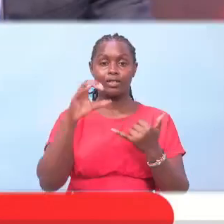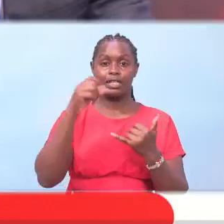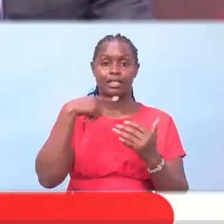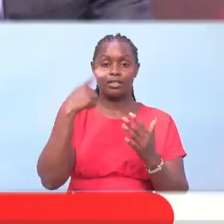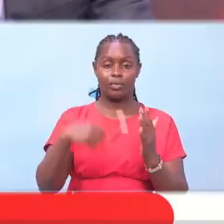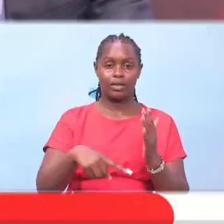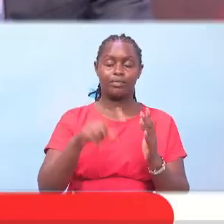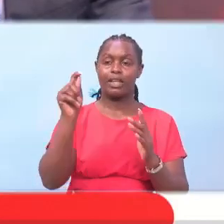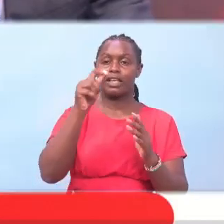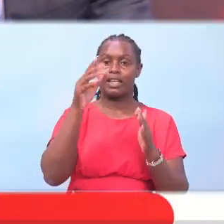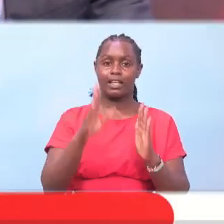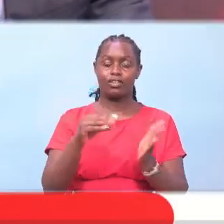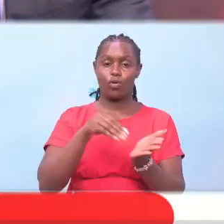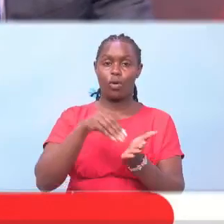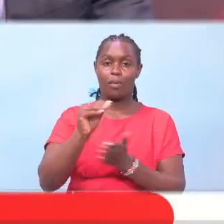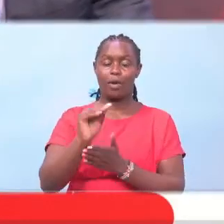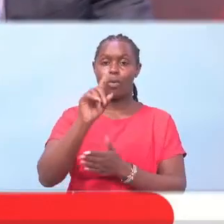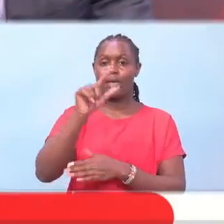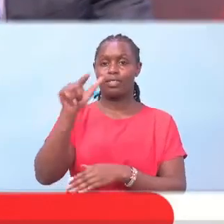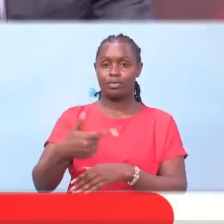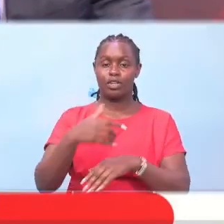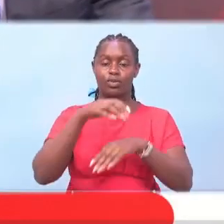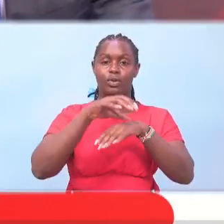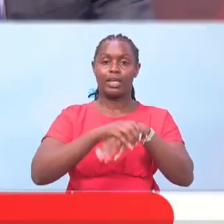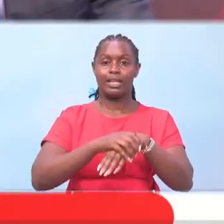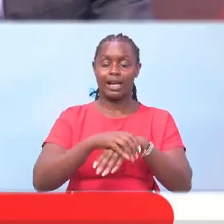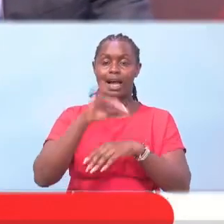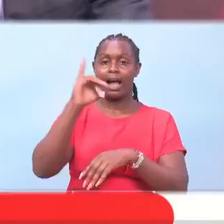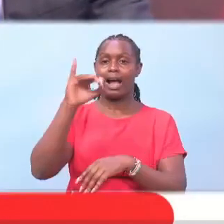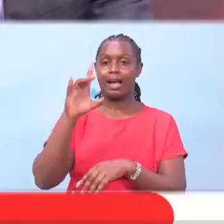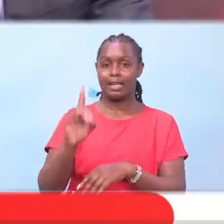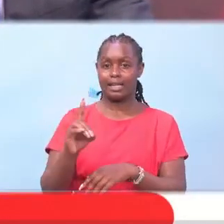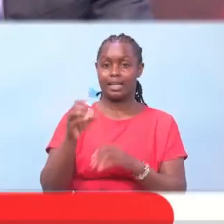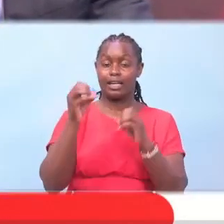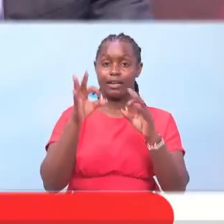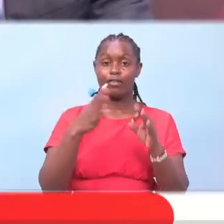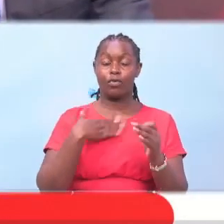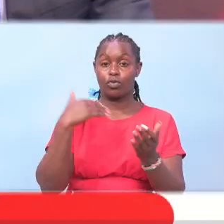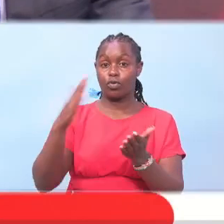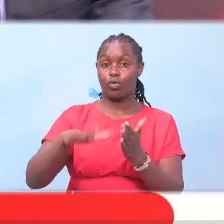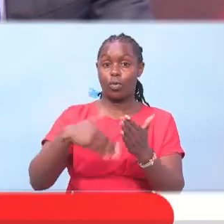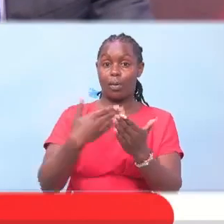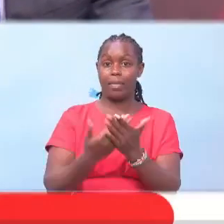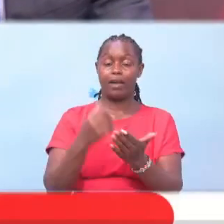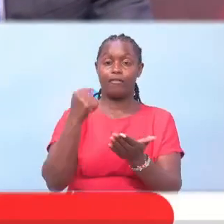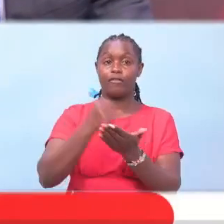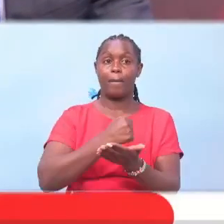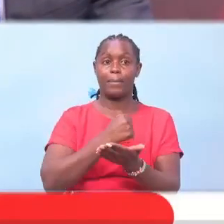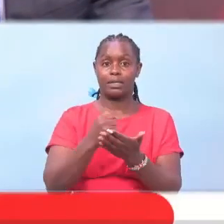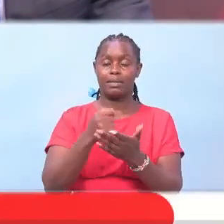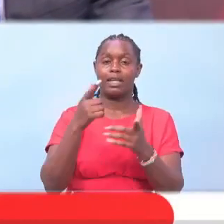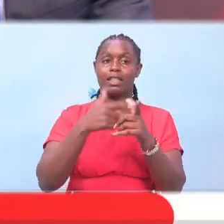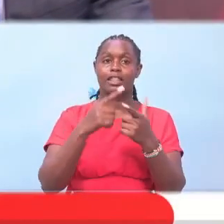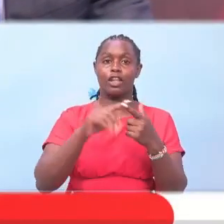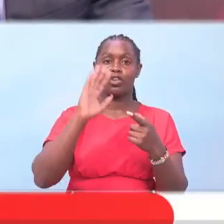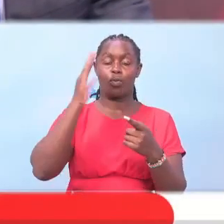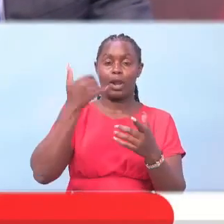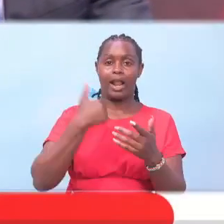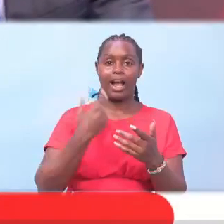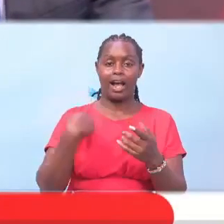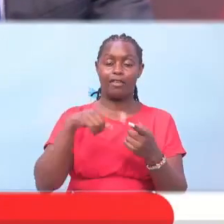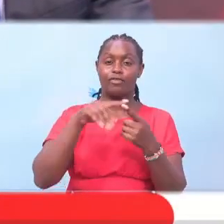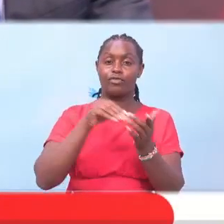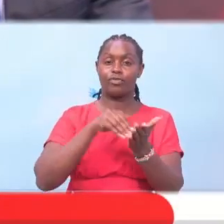1,000 shillings to obtain an identity card, with those seeking to apply for passports required to part with